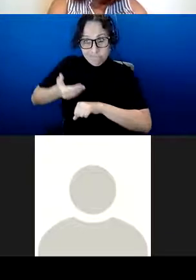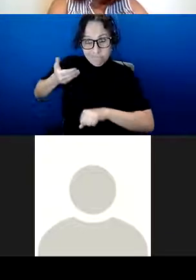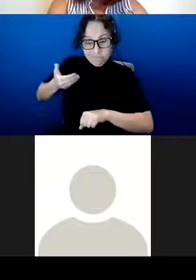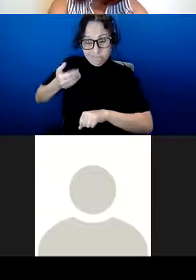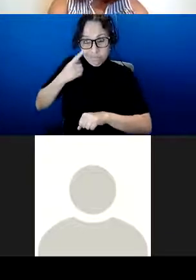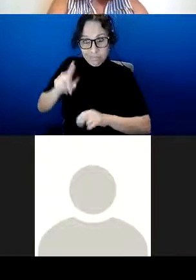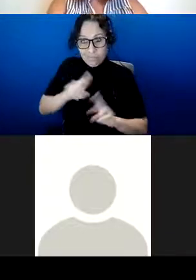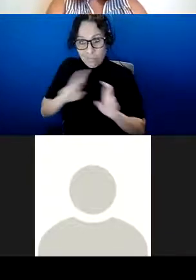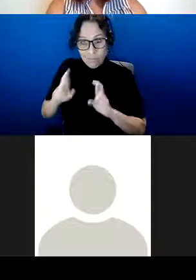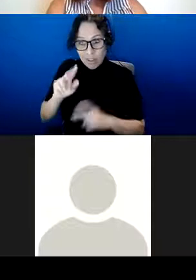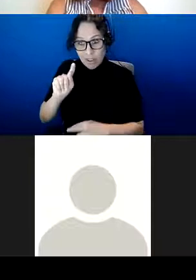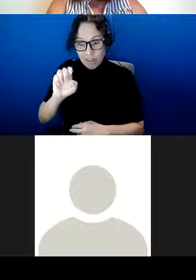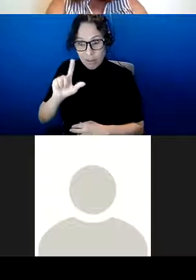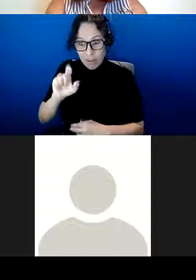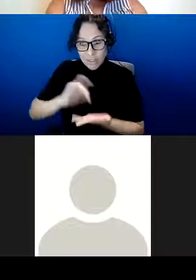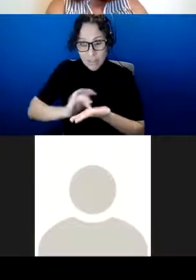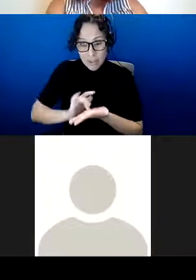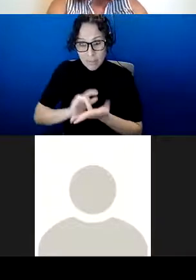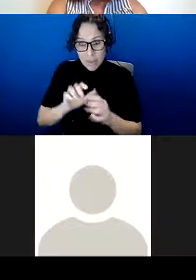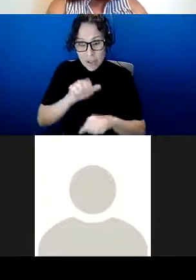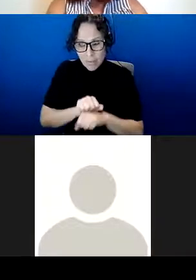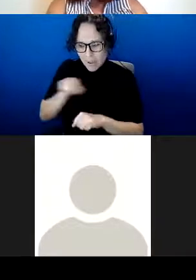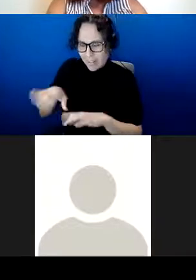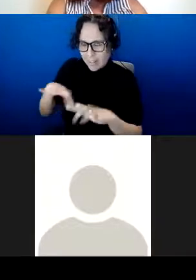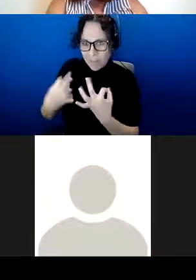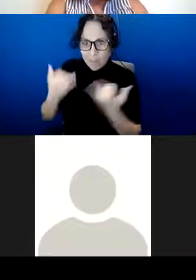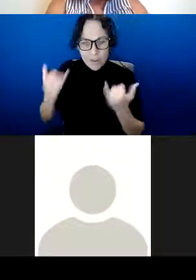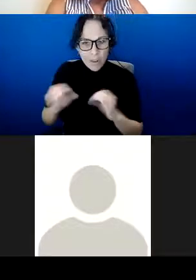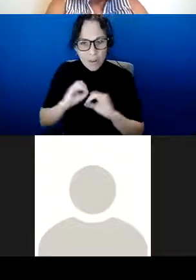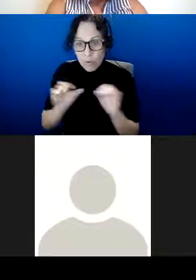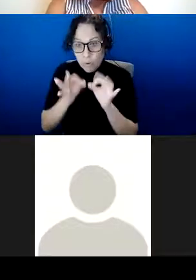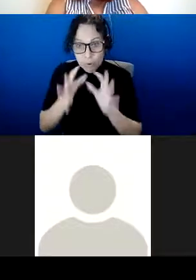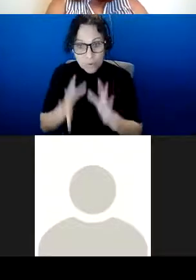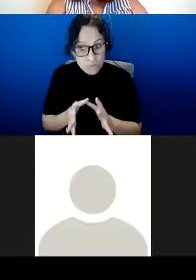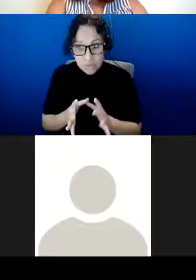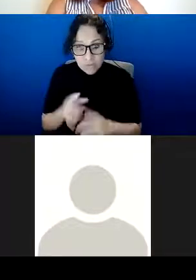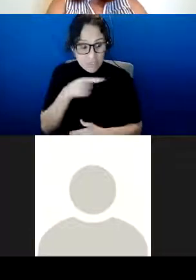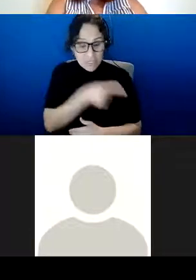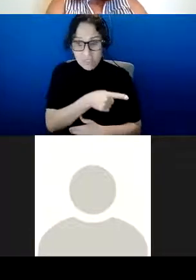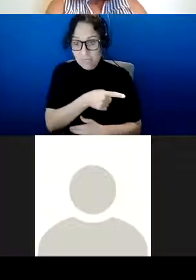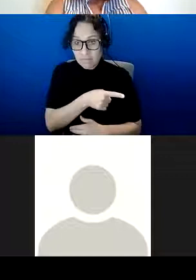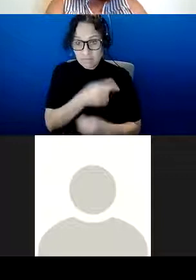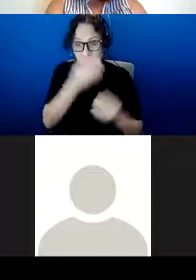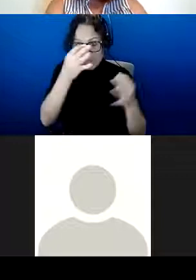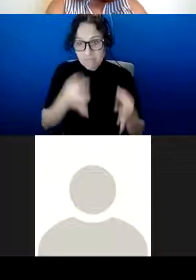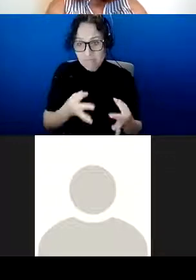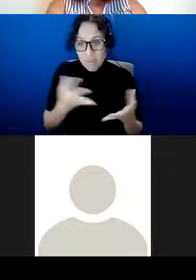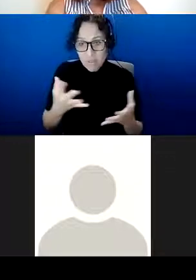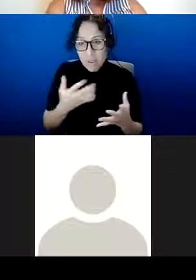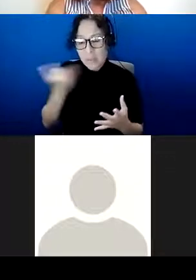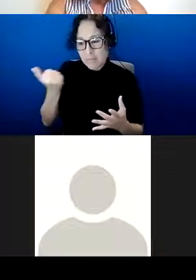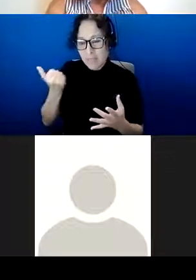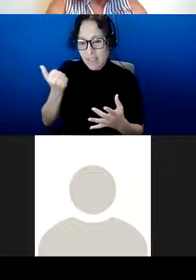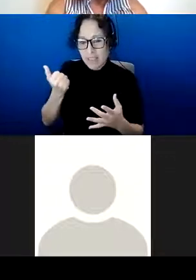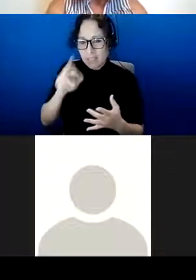telemedicine appointments, the family is not able to have an interpreter and the provider decides it's best to reschedule the